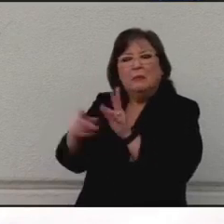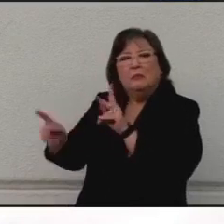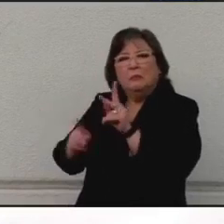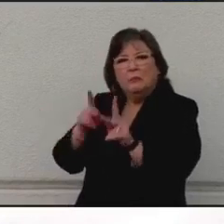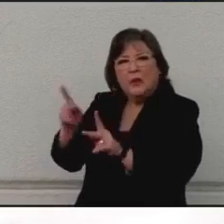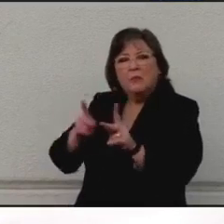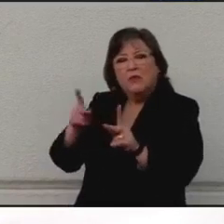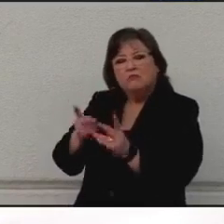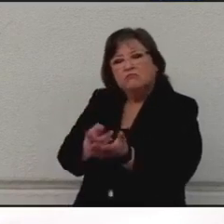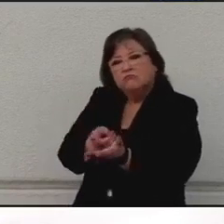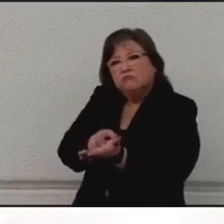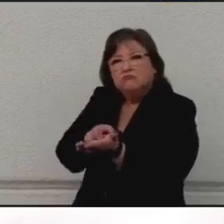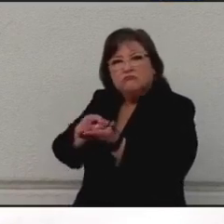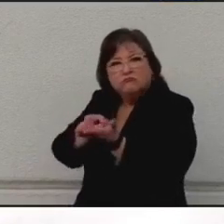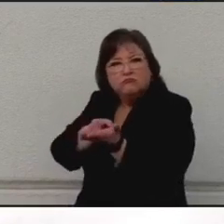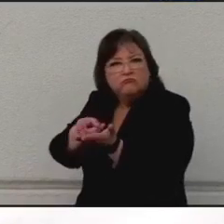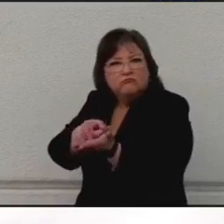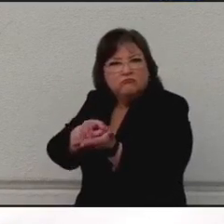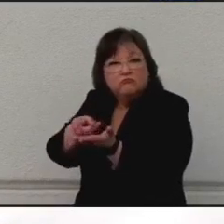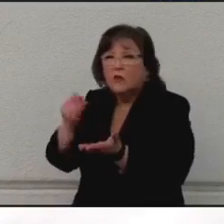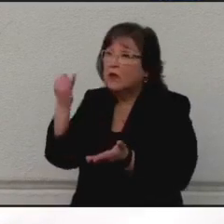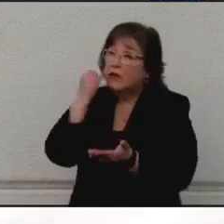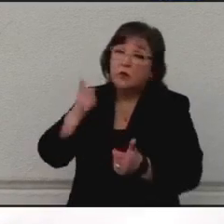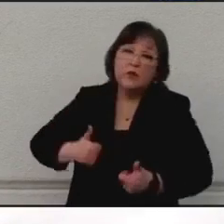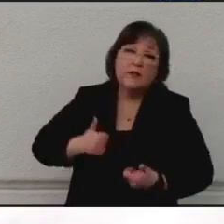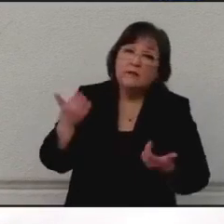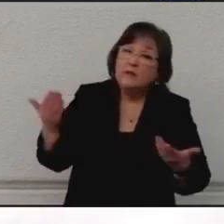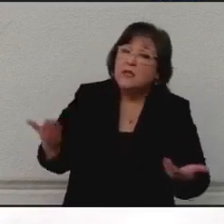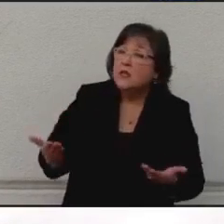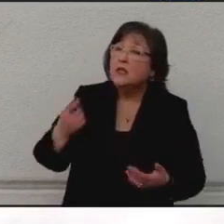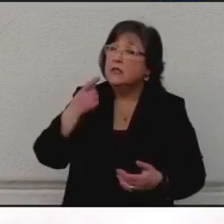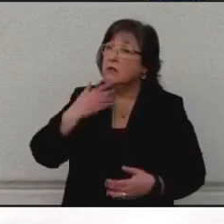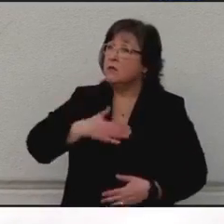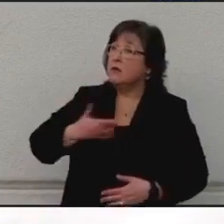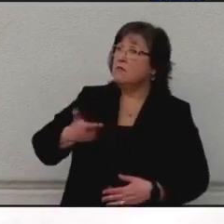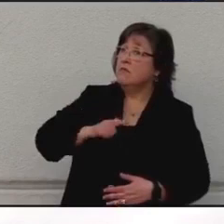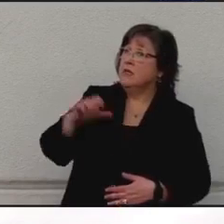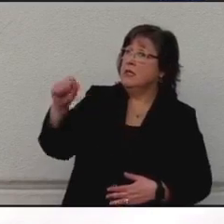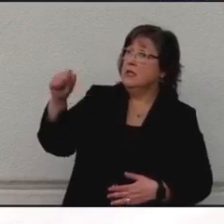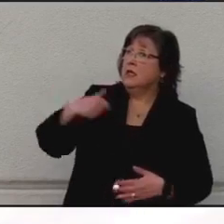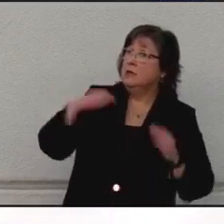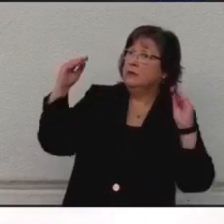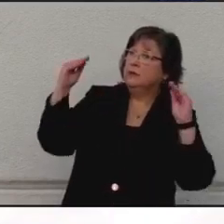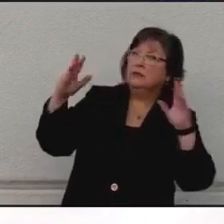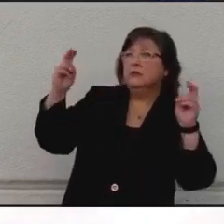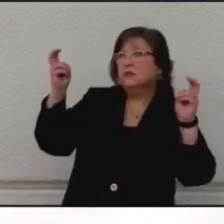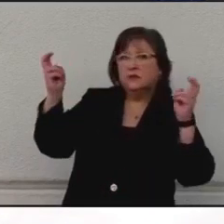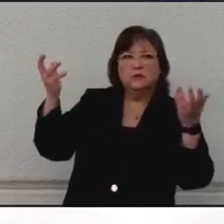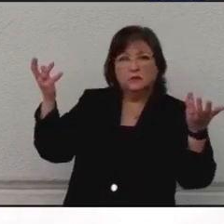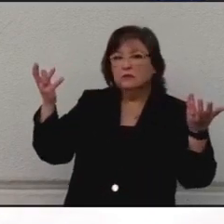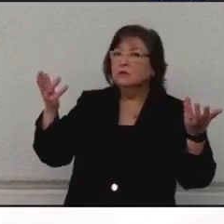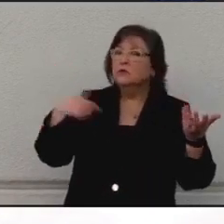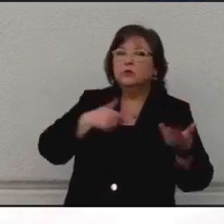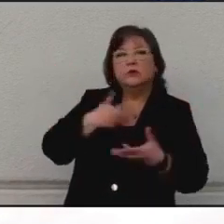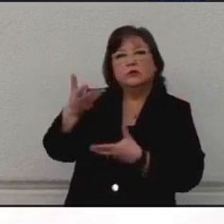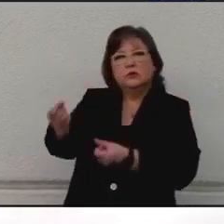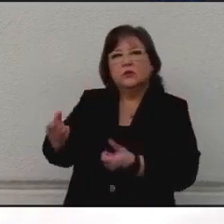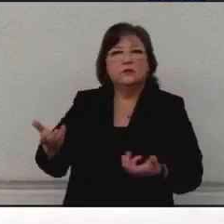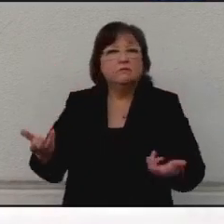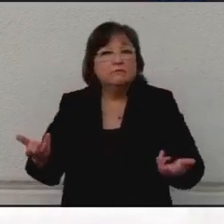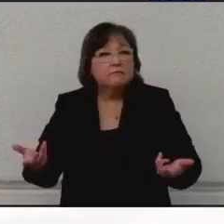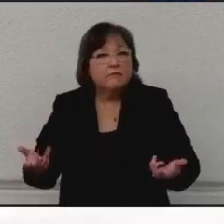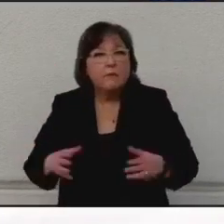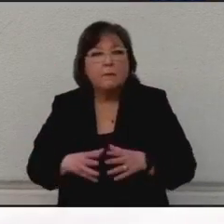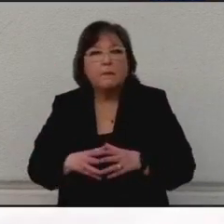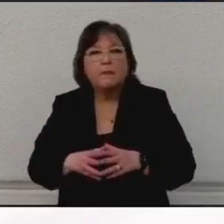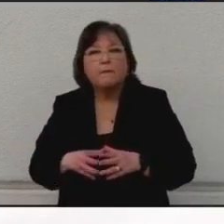then please come and get vaccinated. Thank you. Could you expand just a bit on child care? I know people are going to ask,